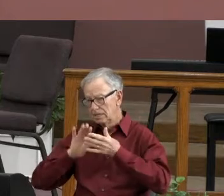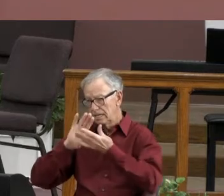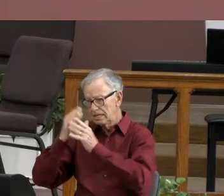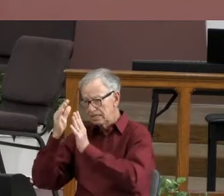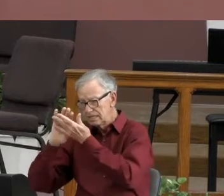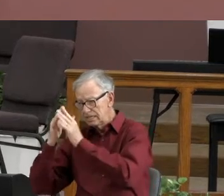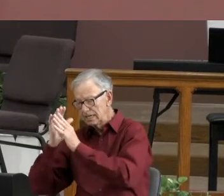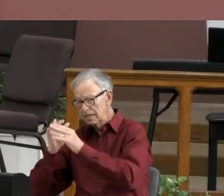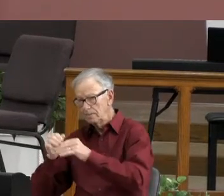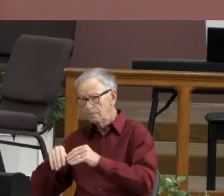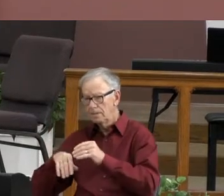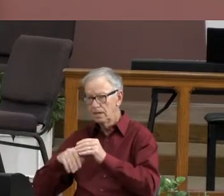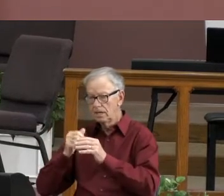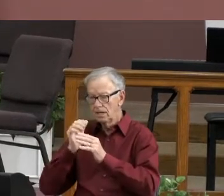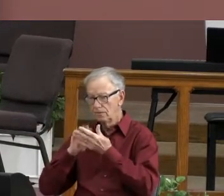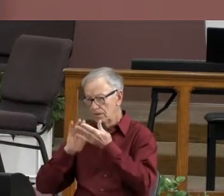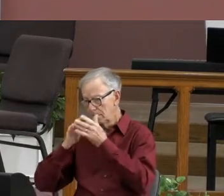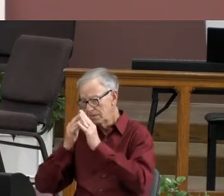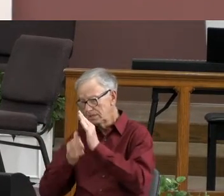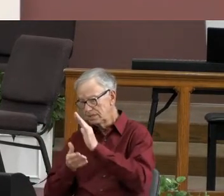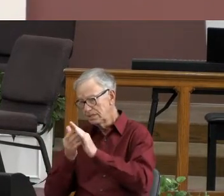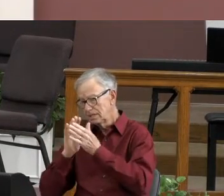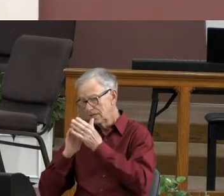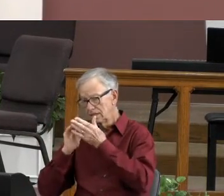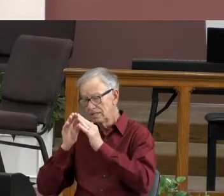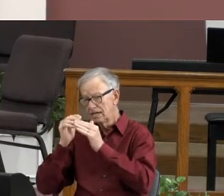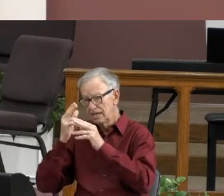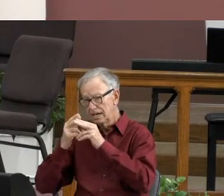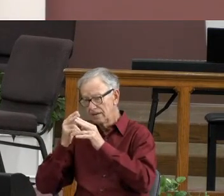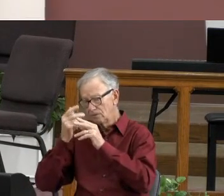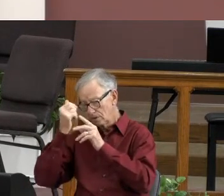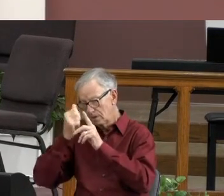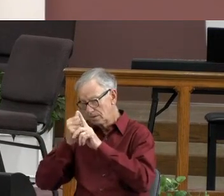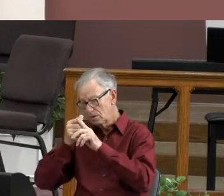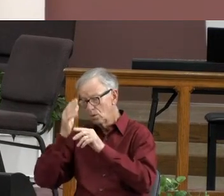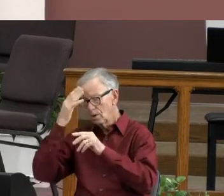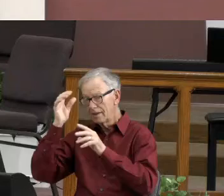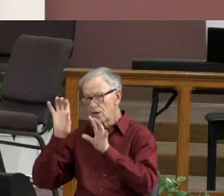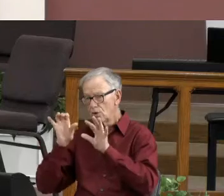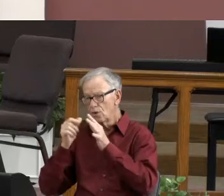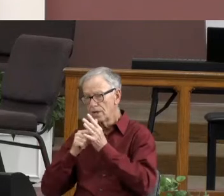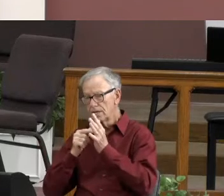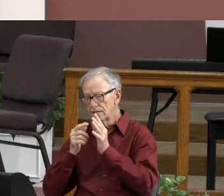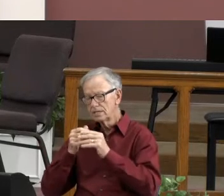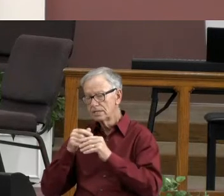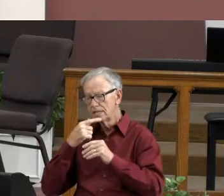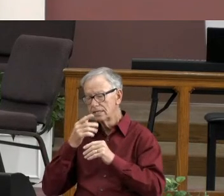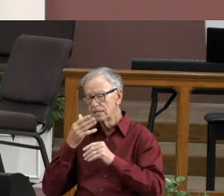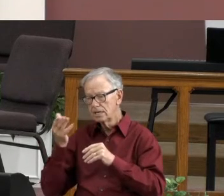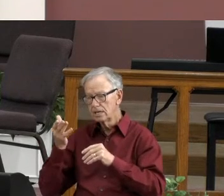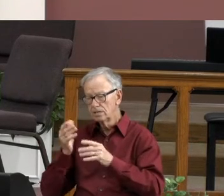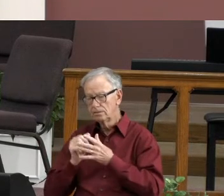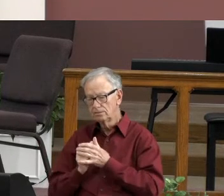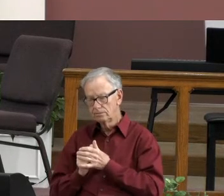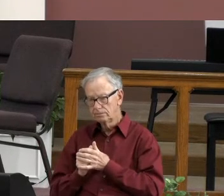city, and build for themselves a tower, and make a name for themselves? Why did they do this? Well, it says it right here.